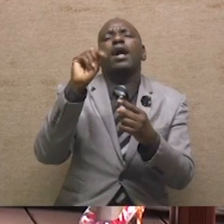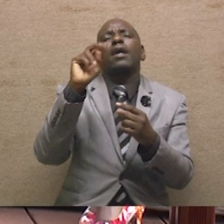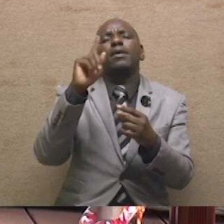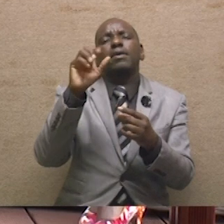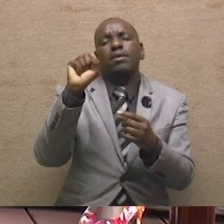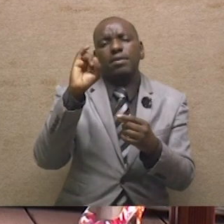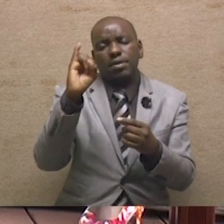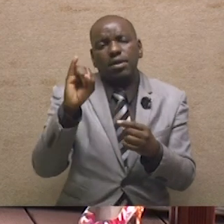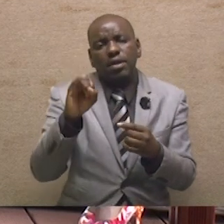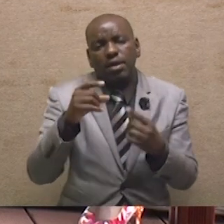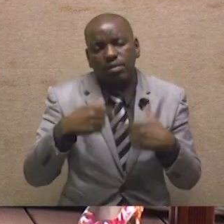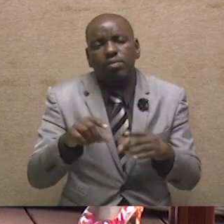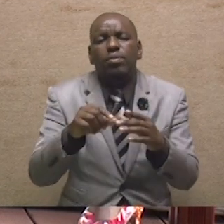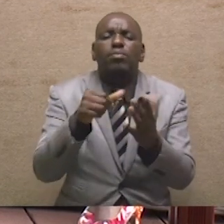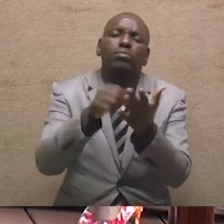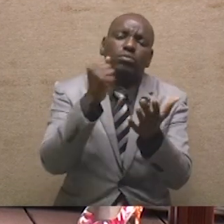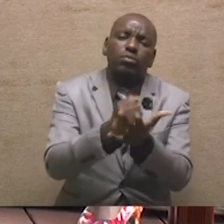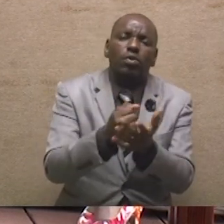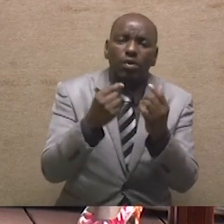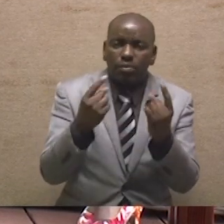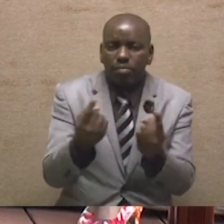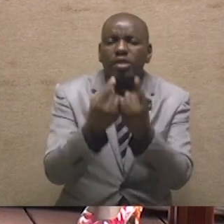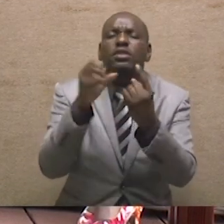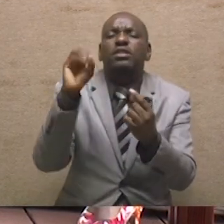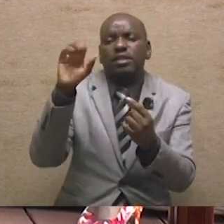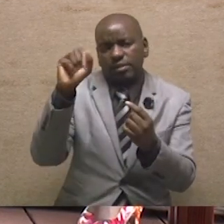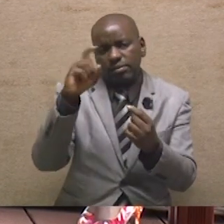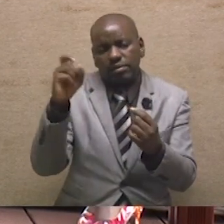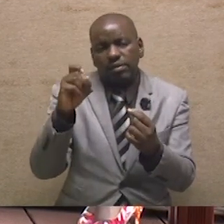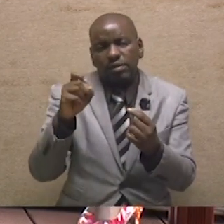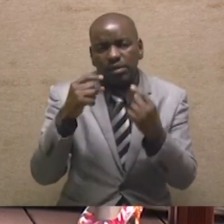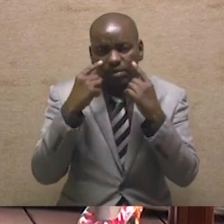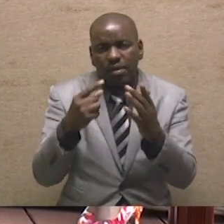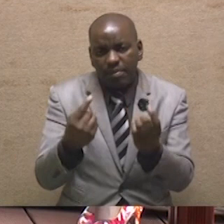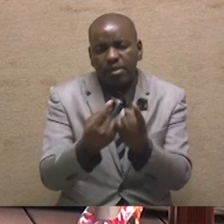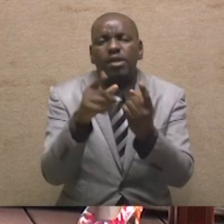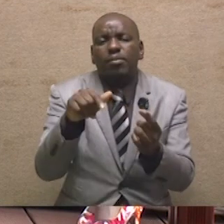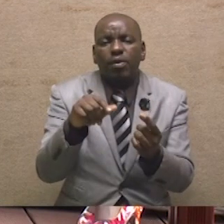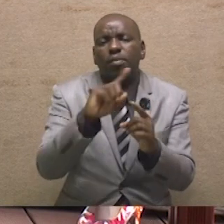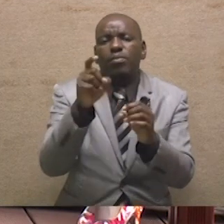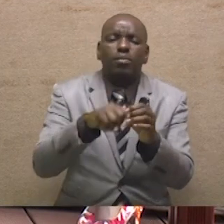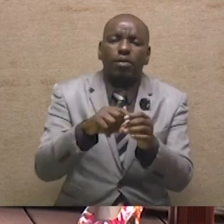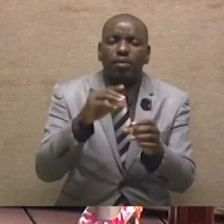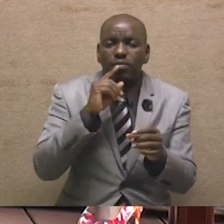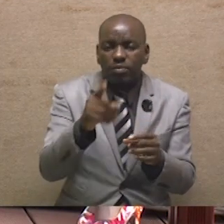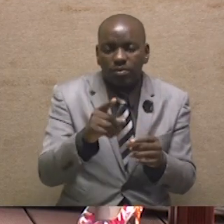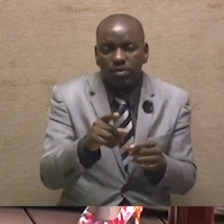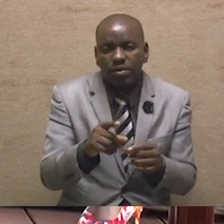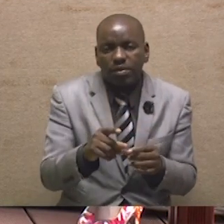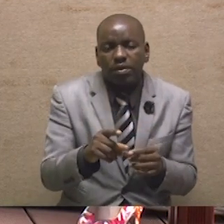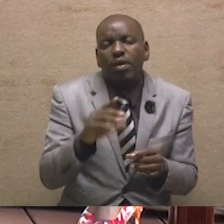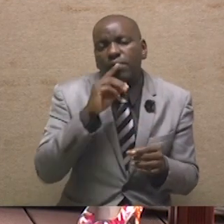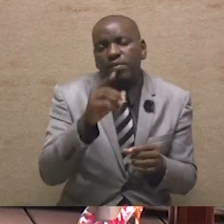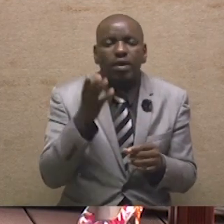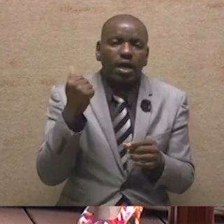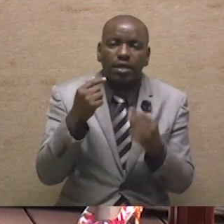I thought solution. the purpose of registering is for you to meet certain standards. And do these backyard schools meet those standards that are being expected